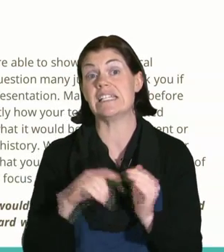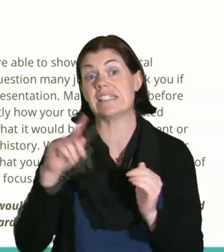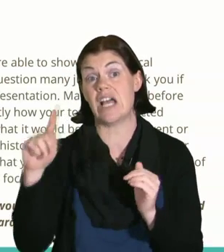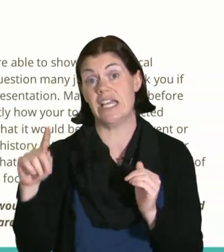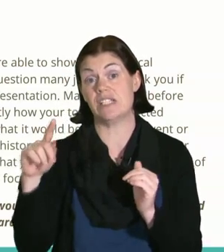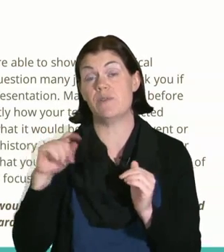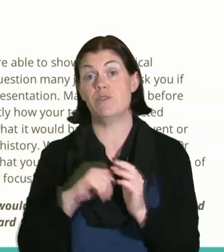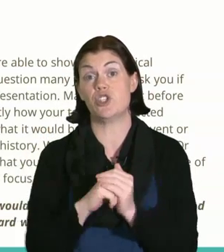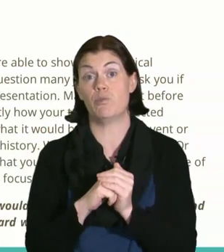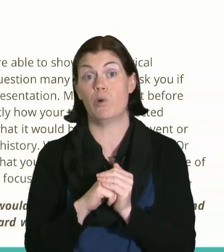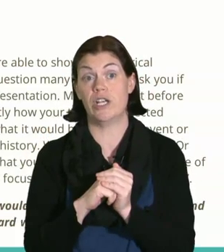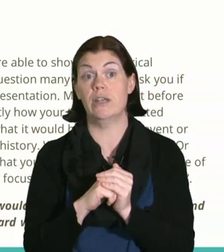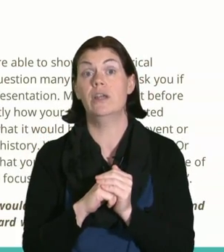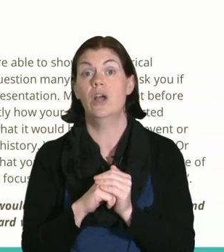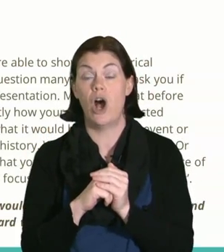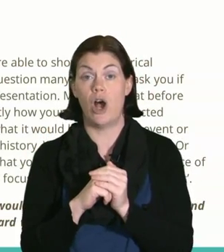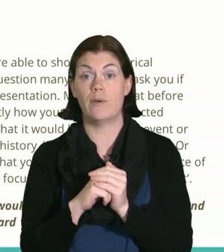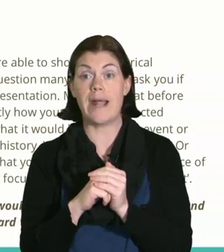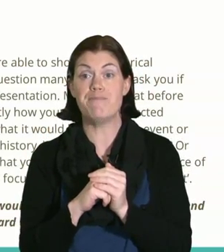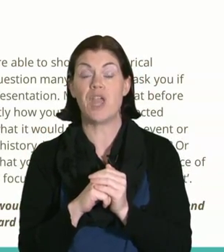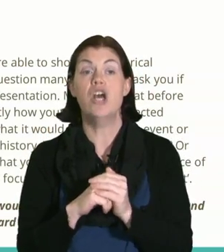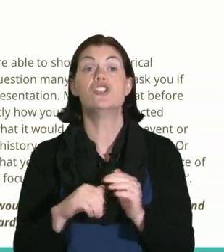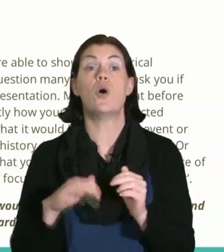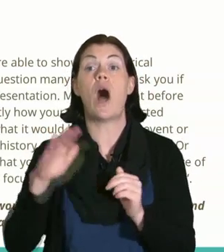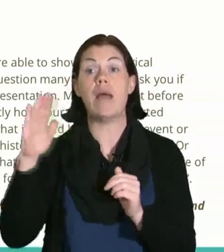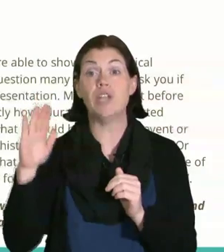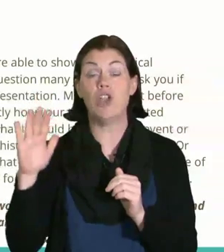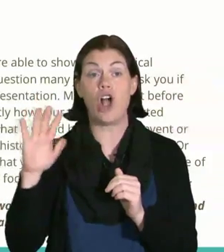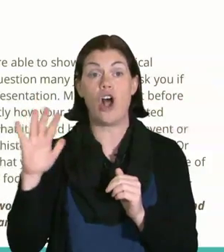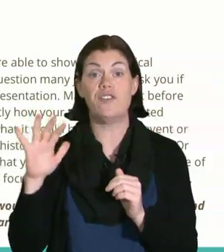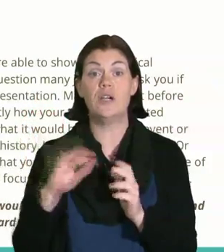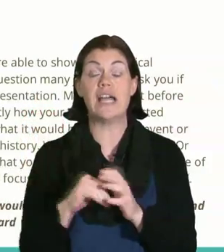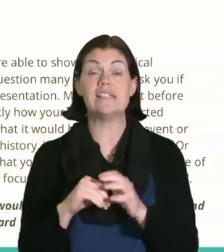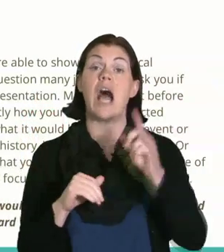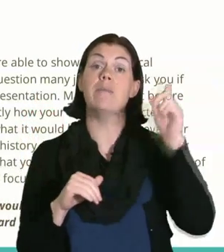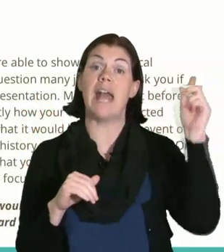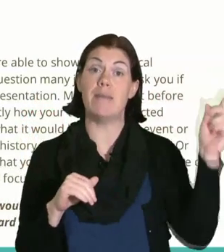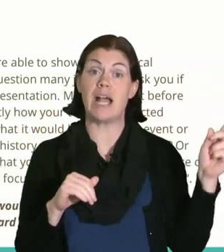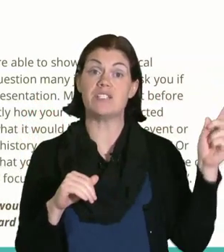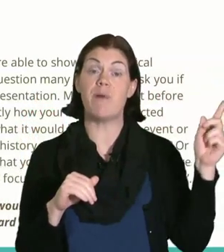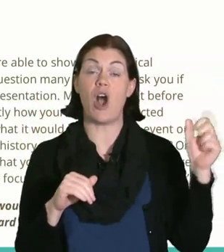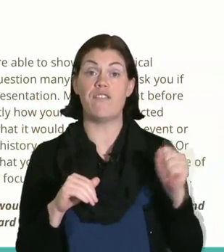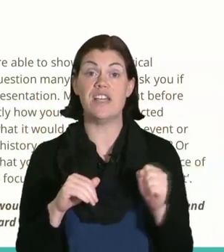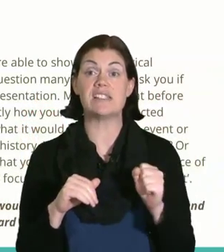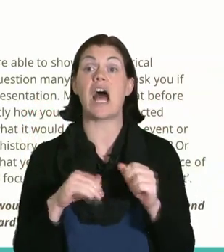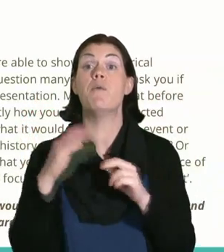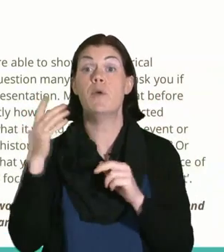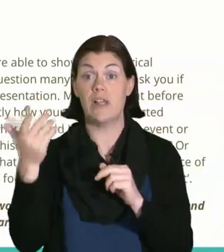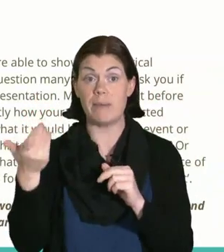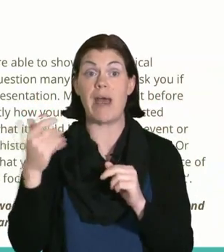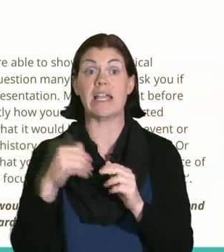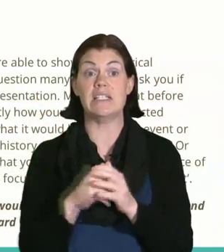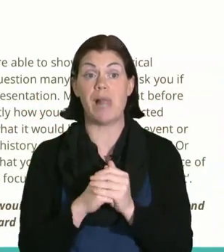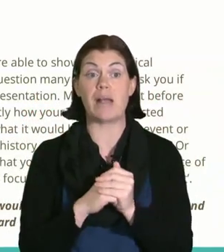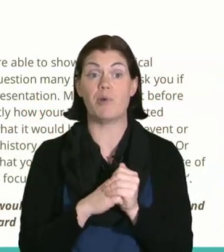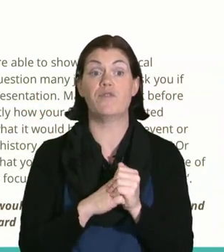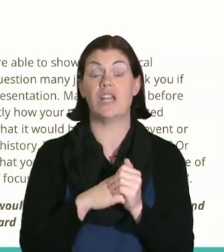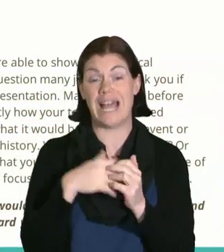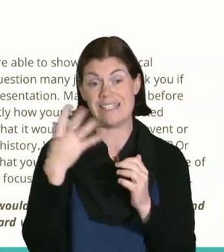getting into science with Mr. Borden. All right. So I'm going to log off, you guys. I'm going to head back to my office. I will get back